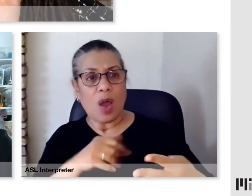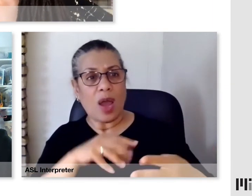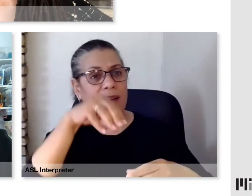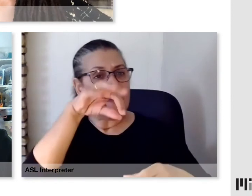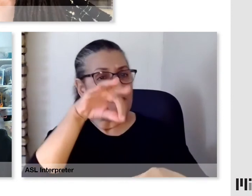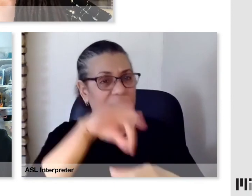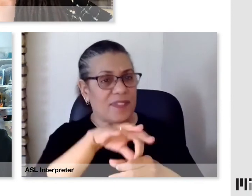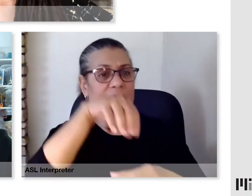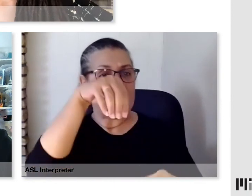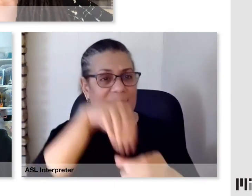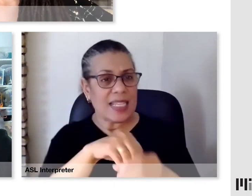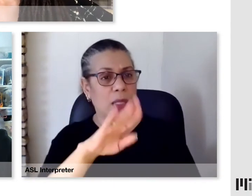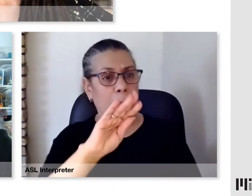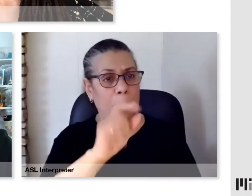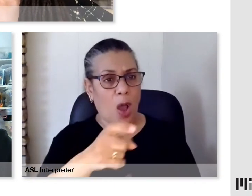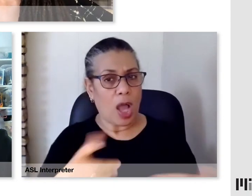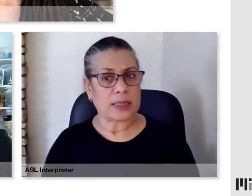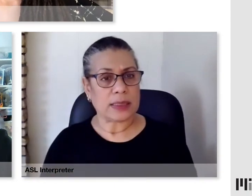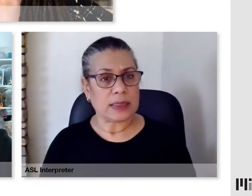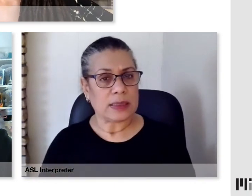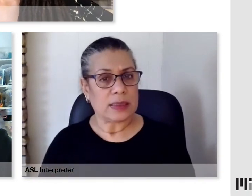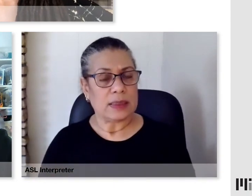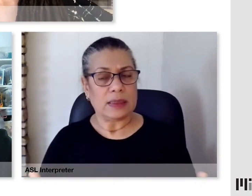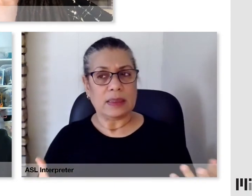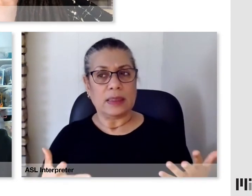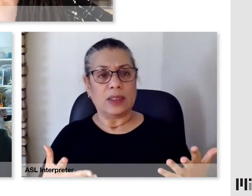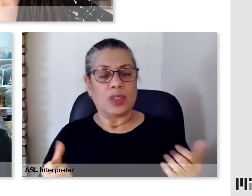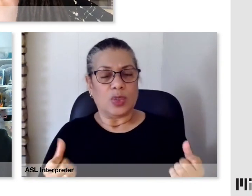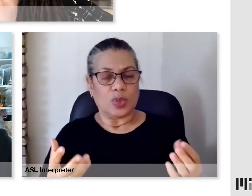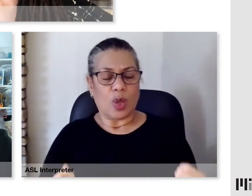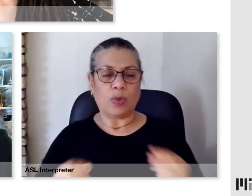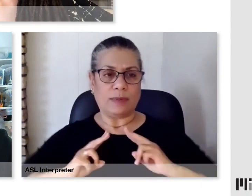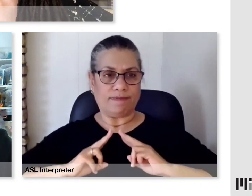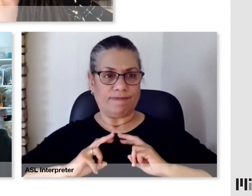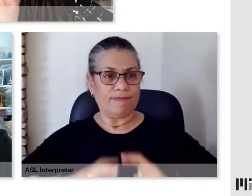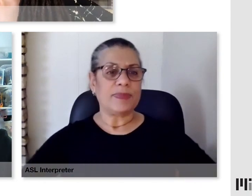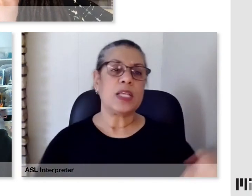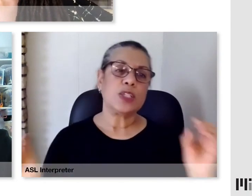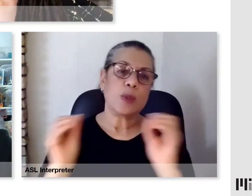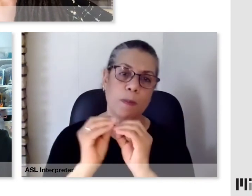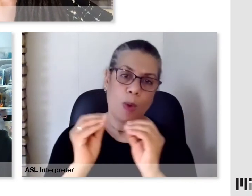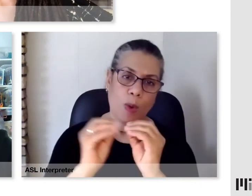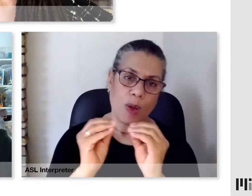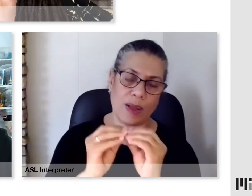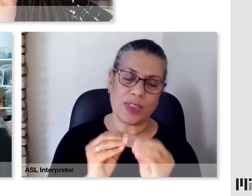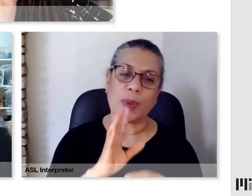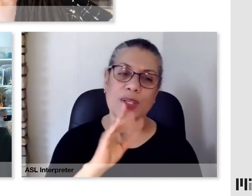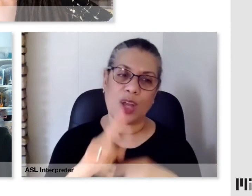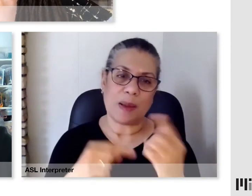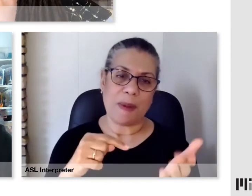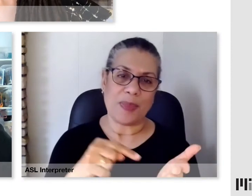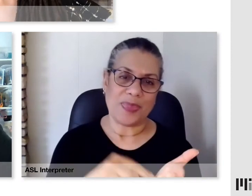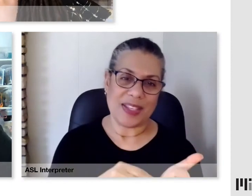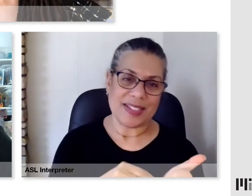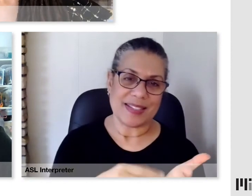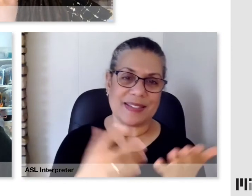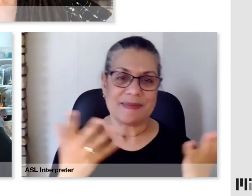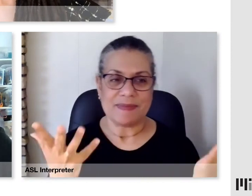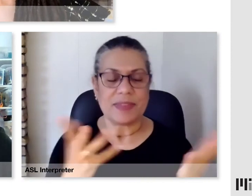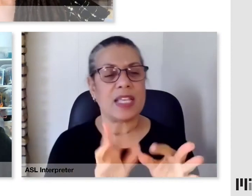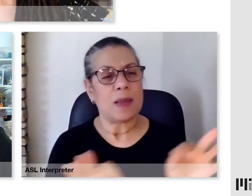with how they see themselves. So there's so much more we can say about this, but such important